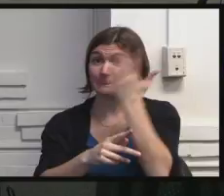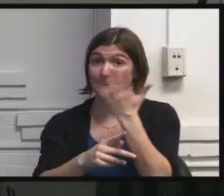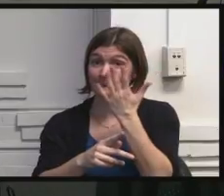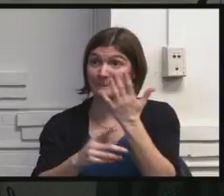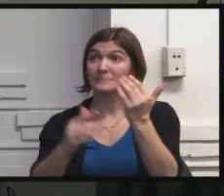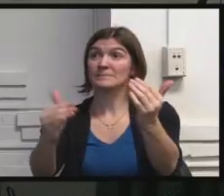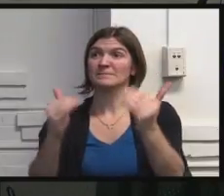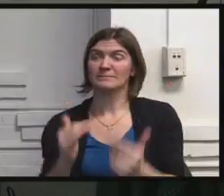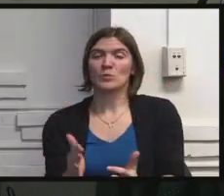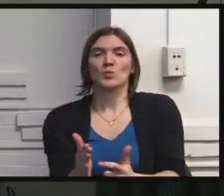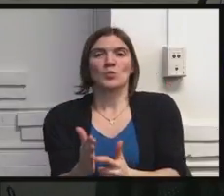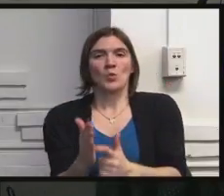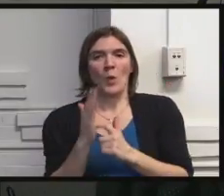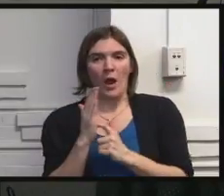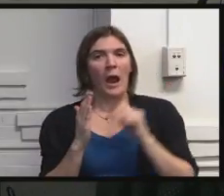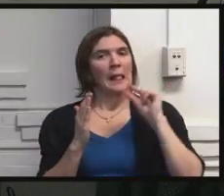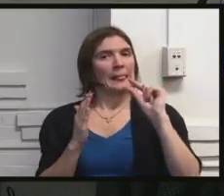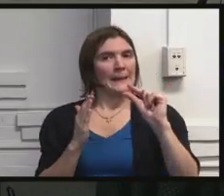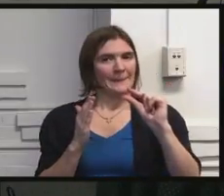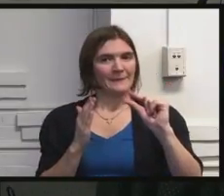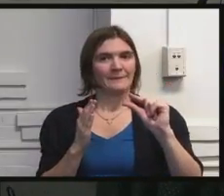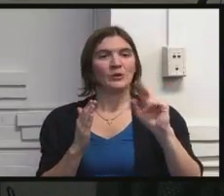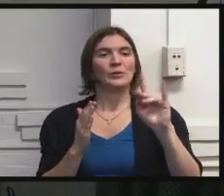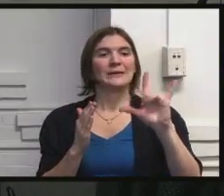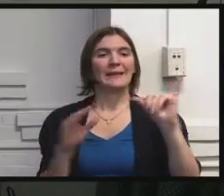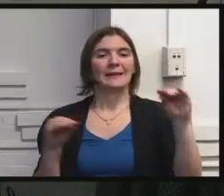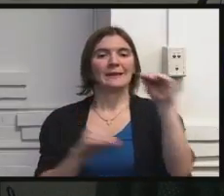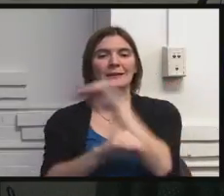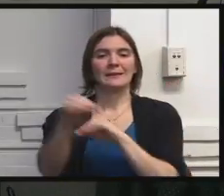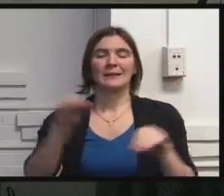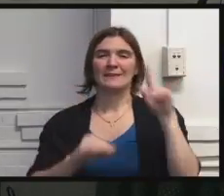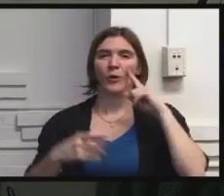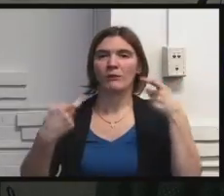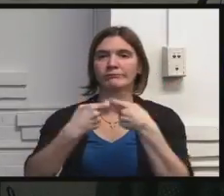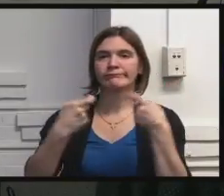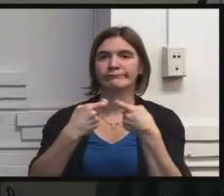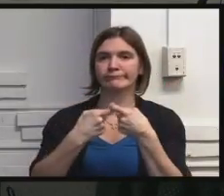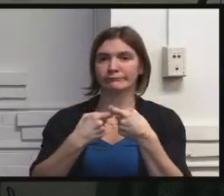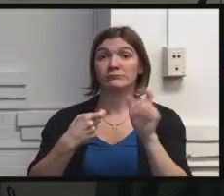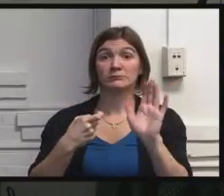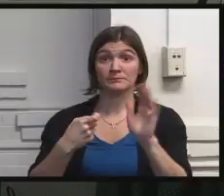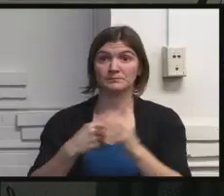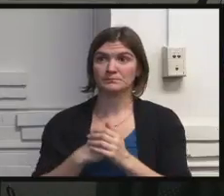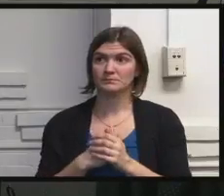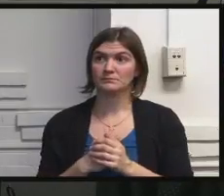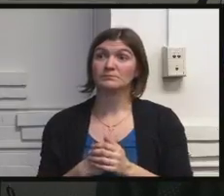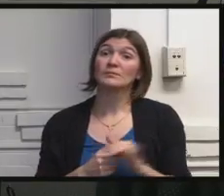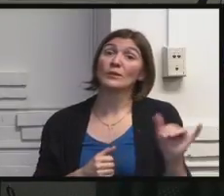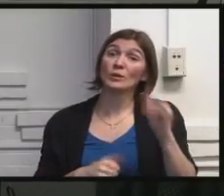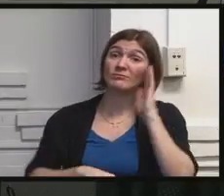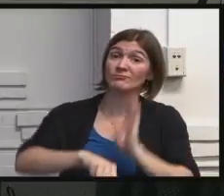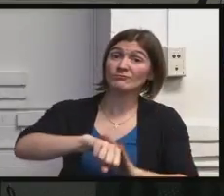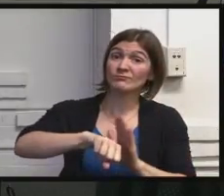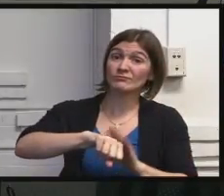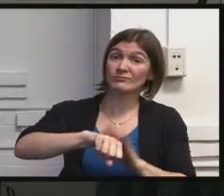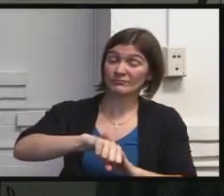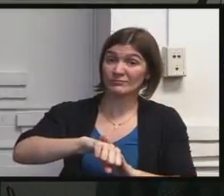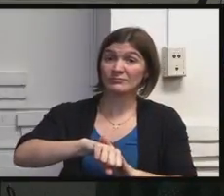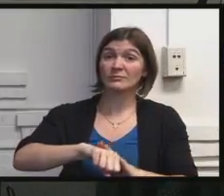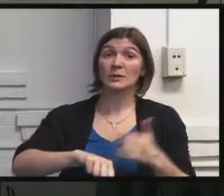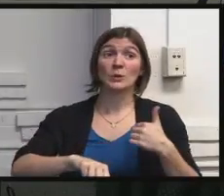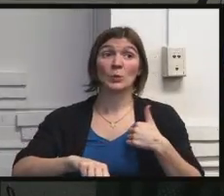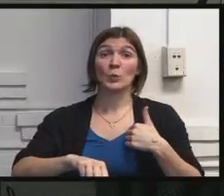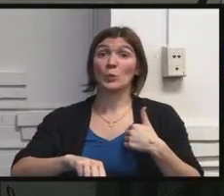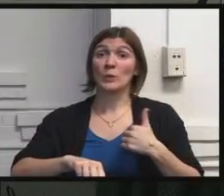will require a minor amount of utility relocation. To expedite the project, another thing as part of the deck program is we're not